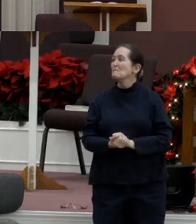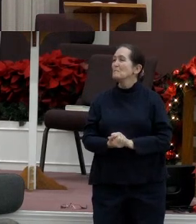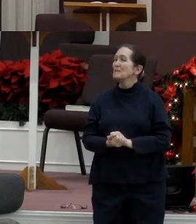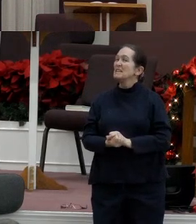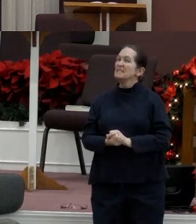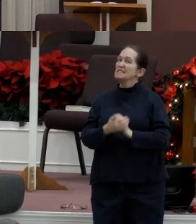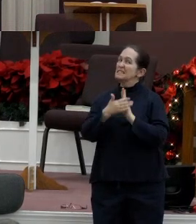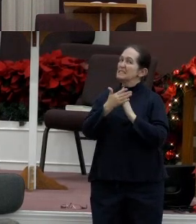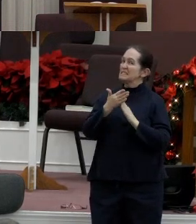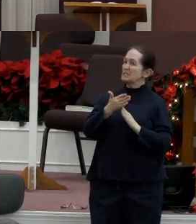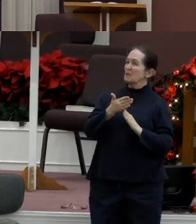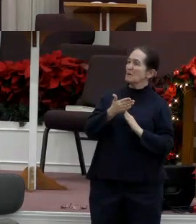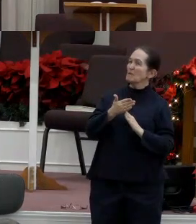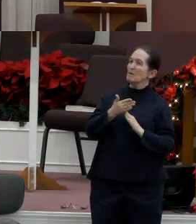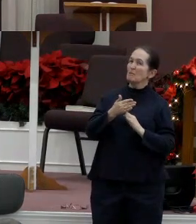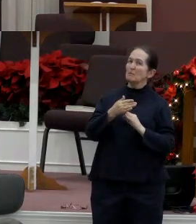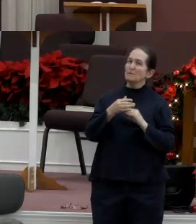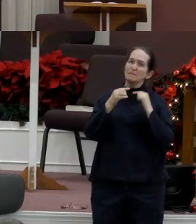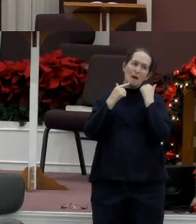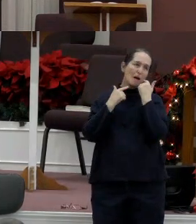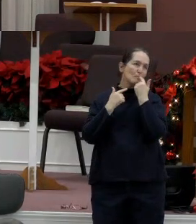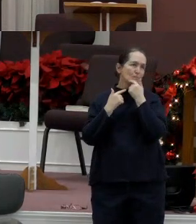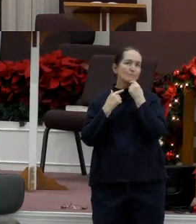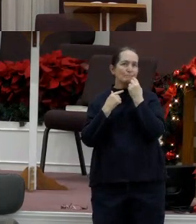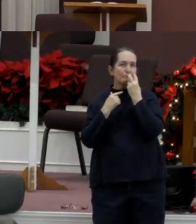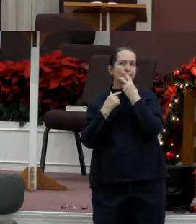Some of them just moved their lips,